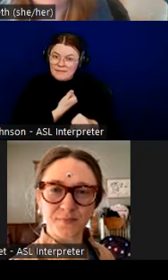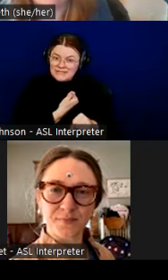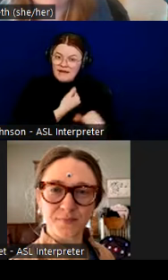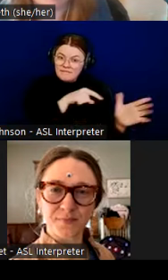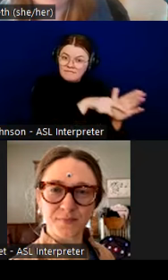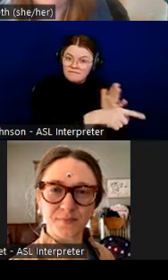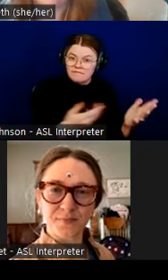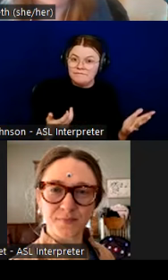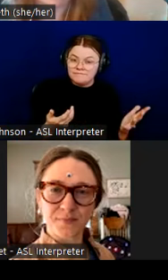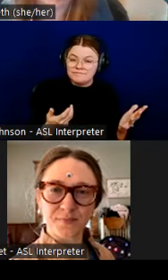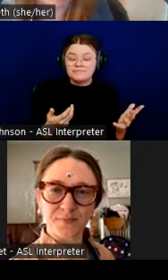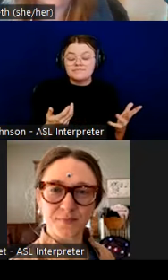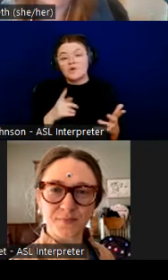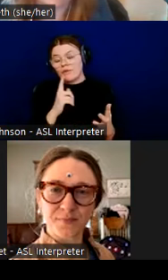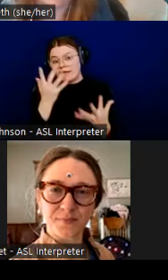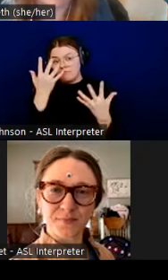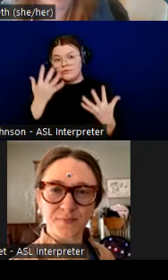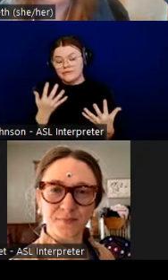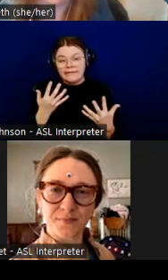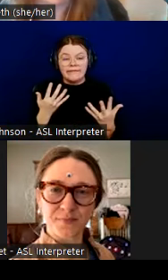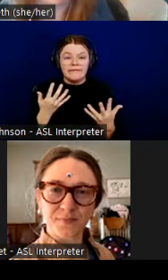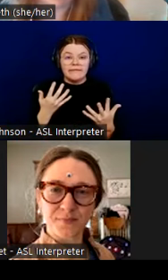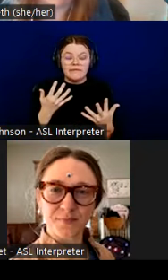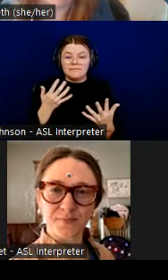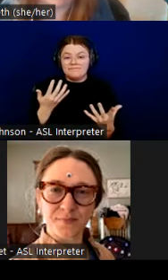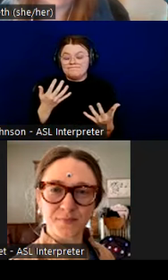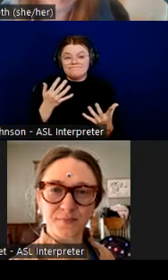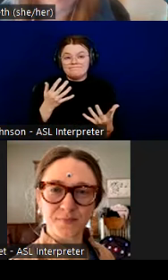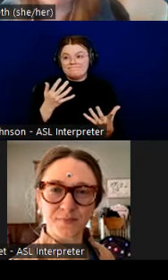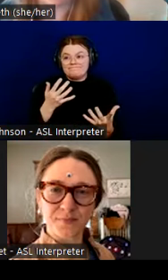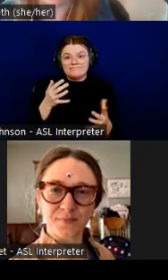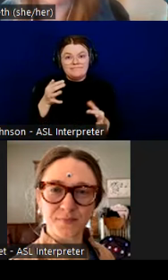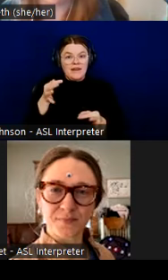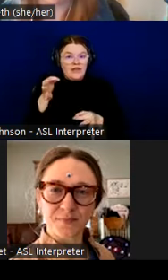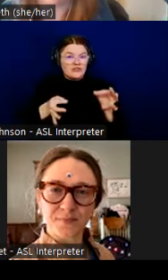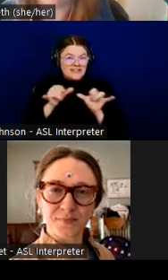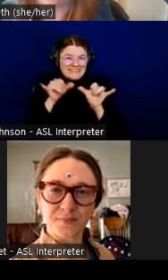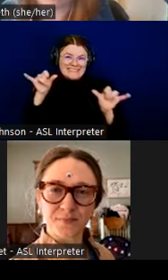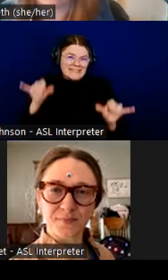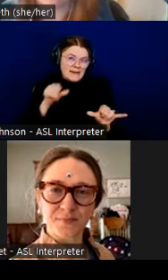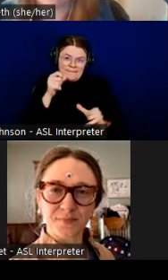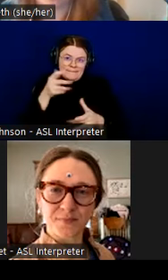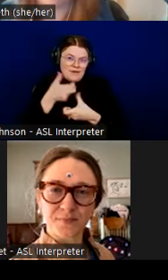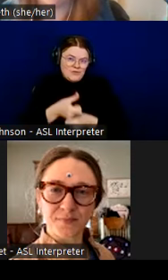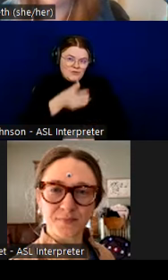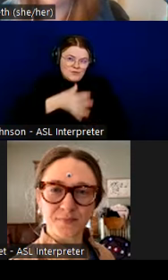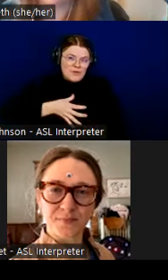Unfortunately, women are very often not given the benefit of the doubt when it comes to